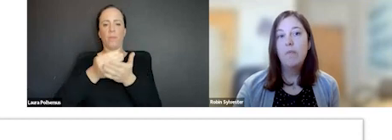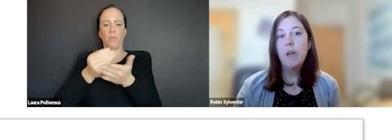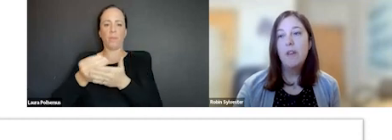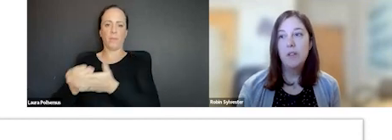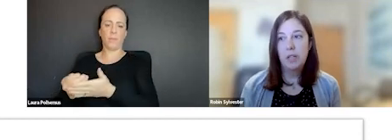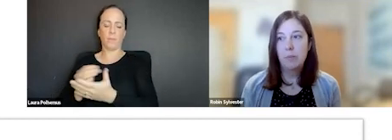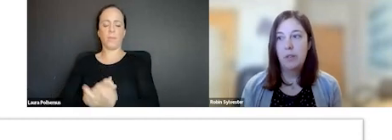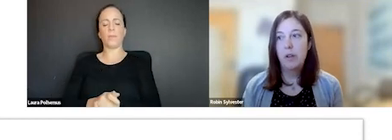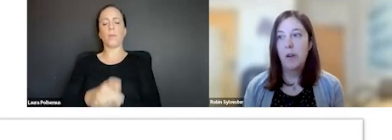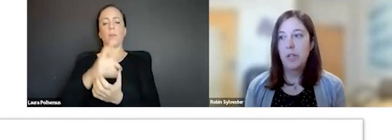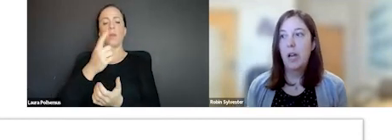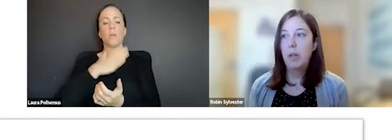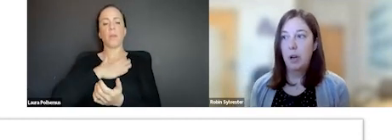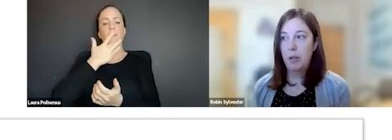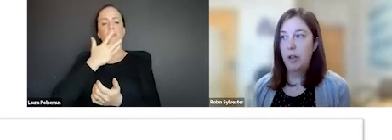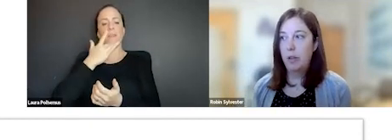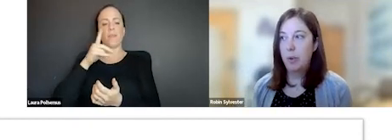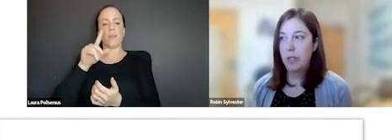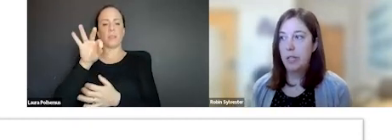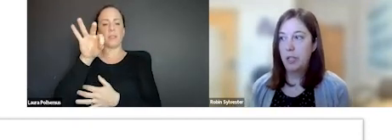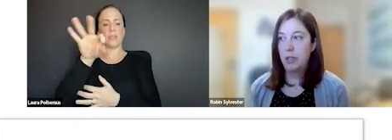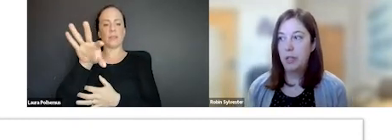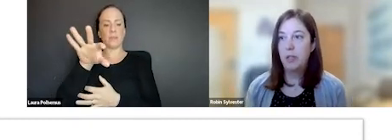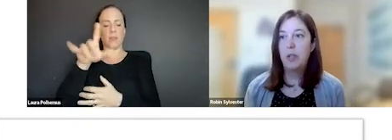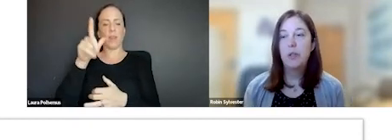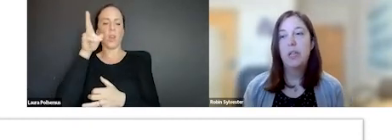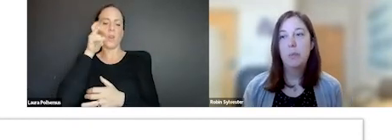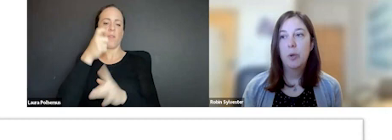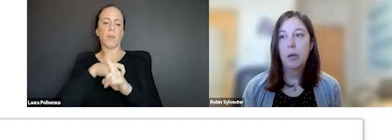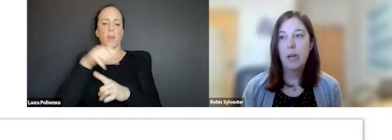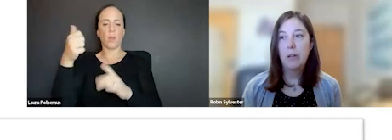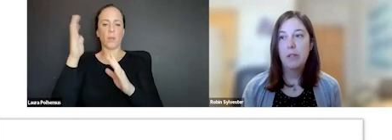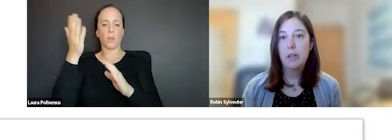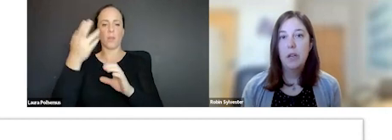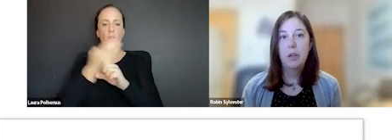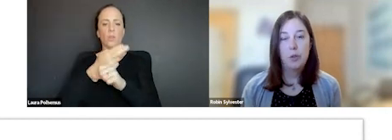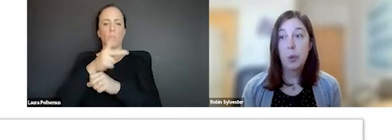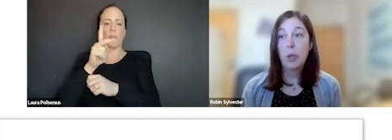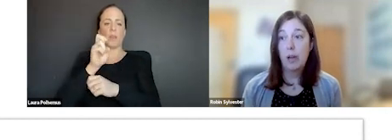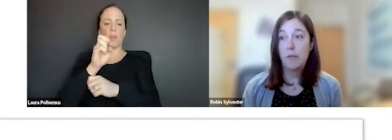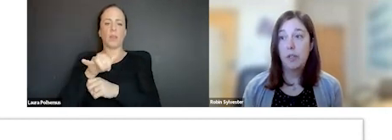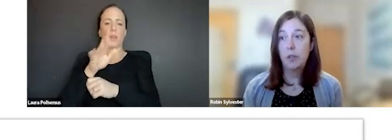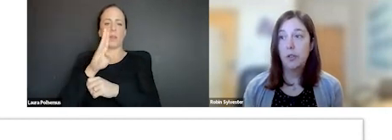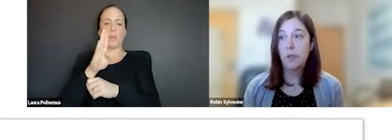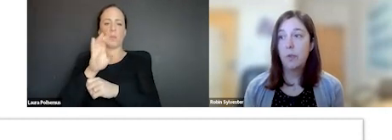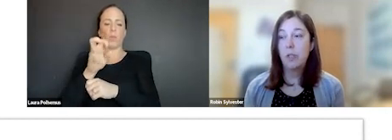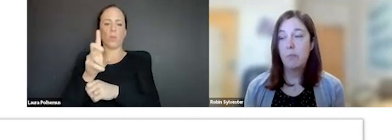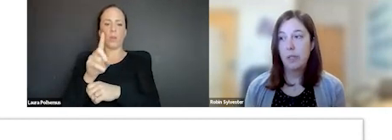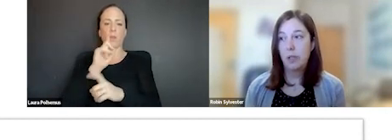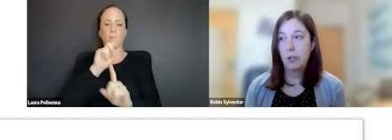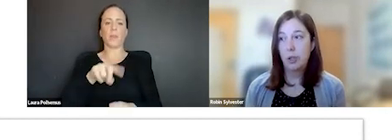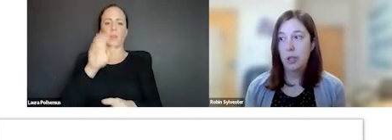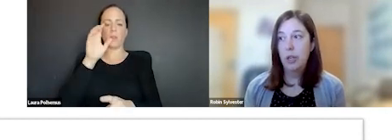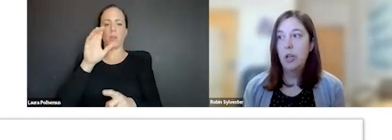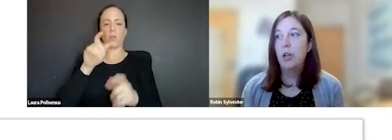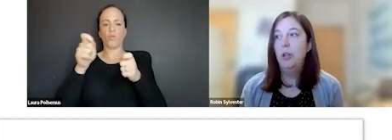One of my favorite tips of all time that I heard on another presentation is to use the keyboard command, Control F, to search for the words must